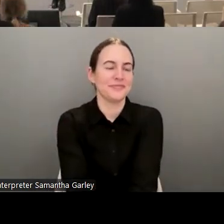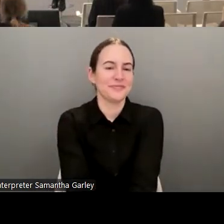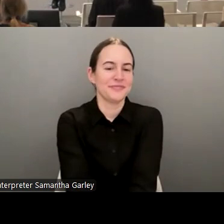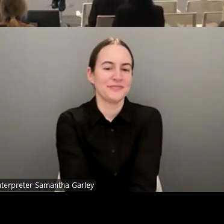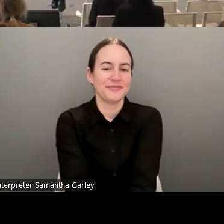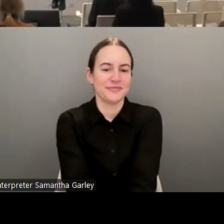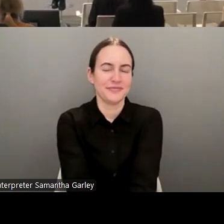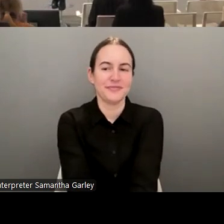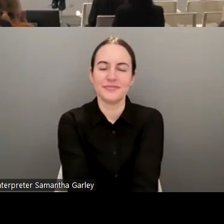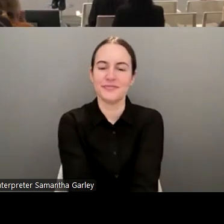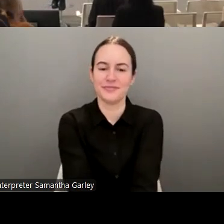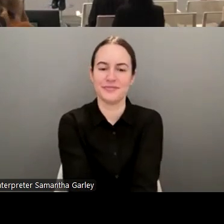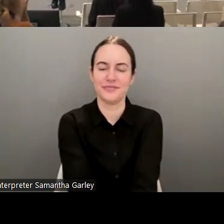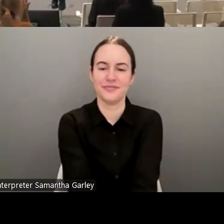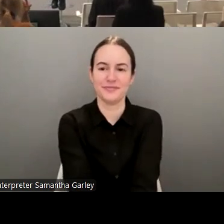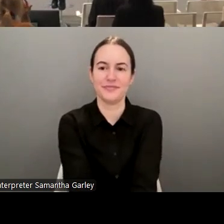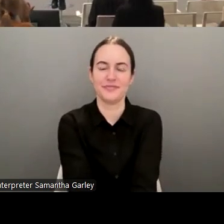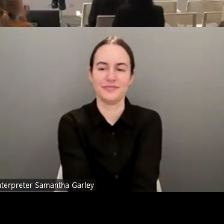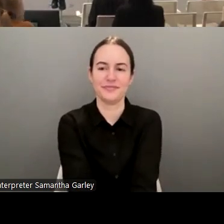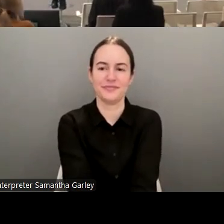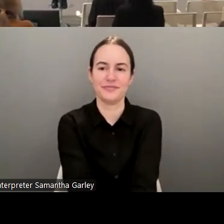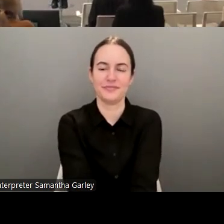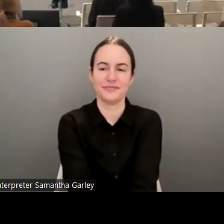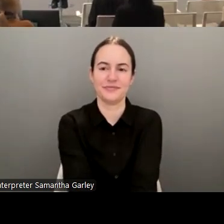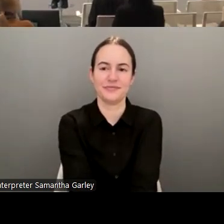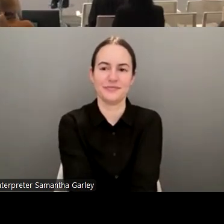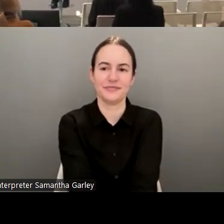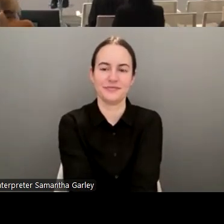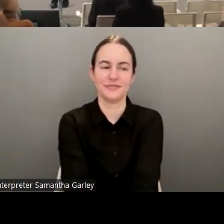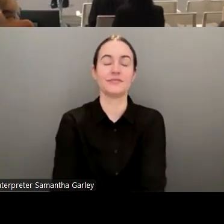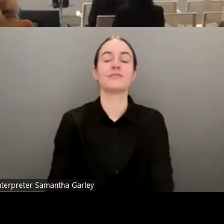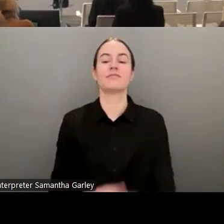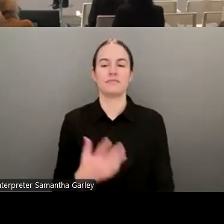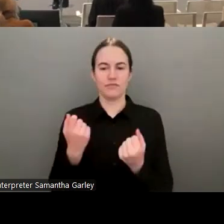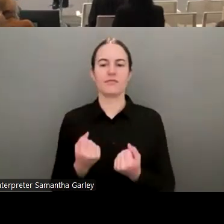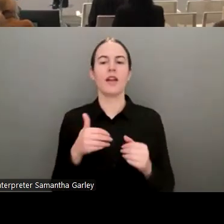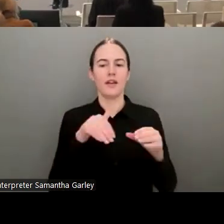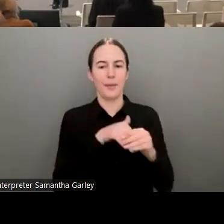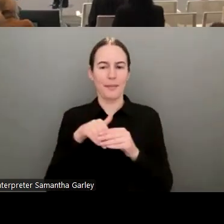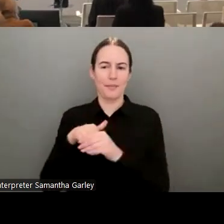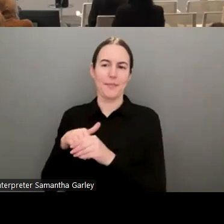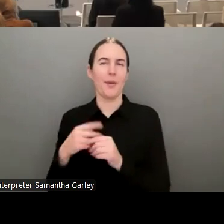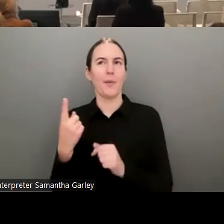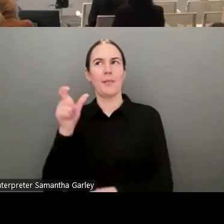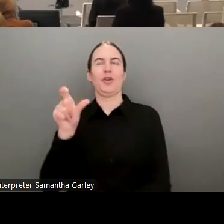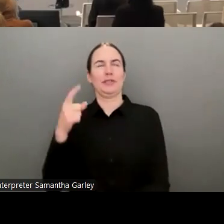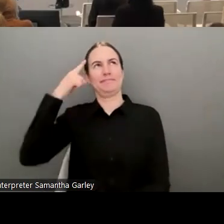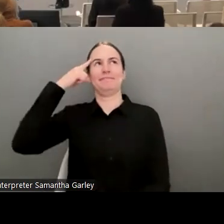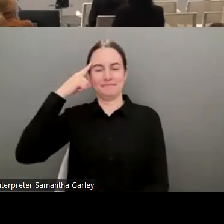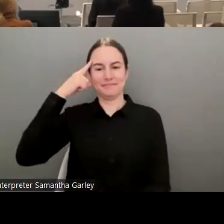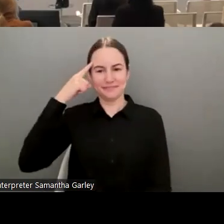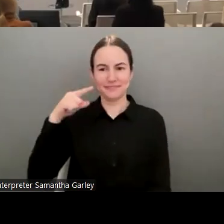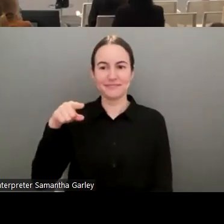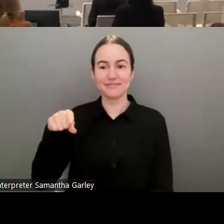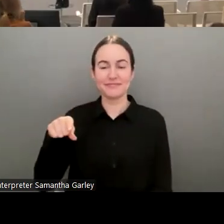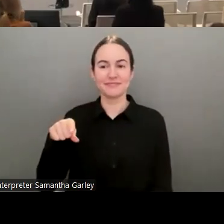I know we do have members, and we have one of them is in our advisory council, so it always reminds me of him, but who actually